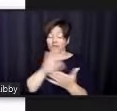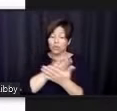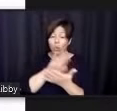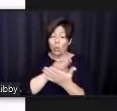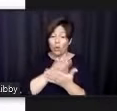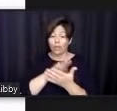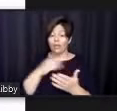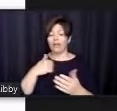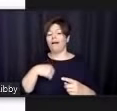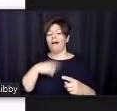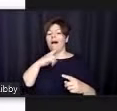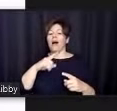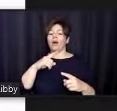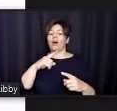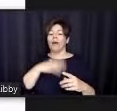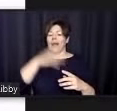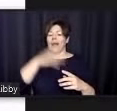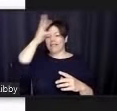away from everything.